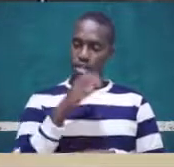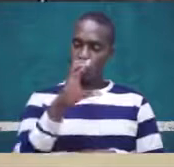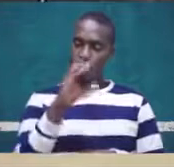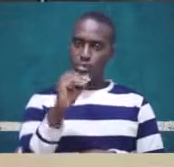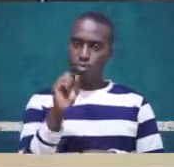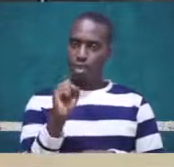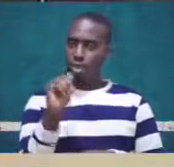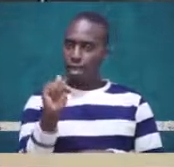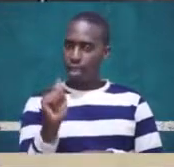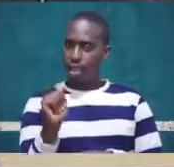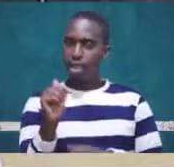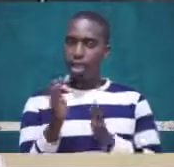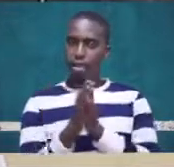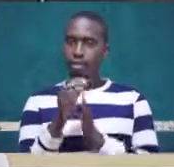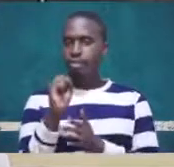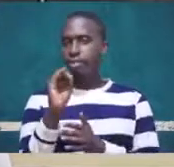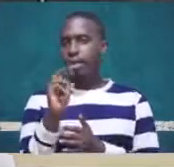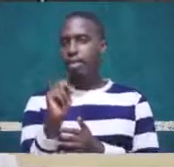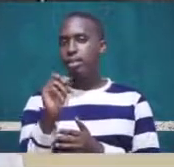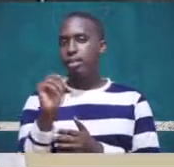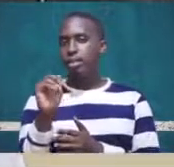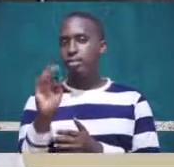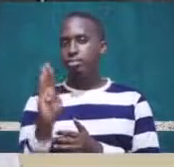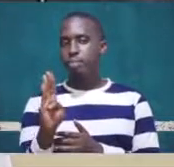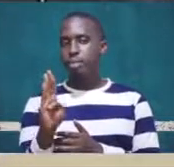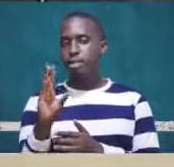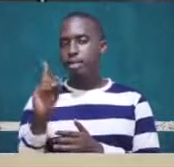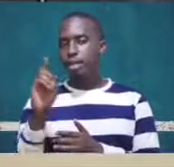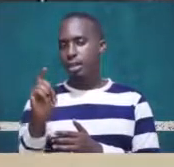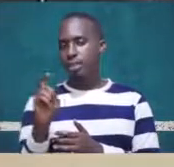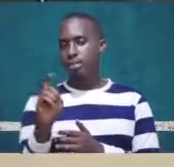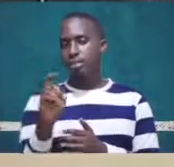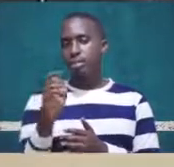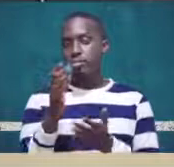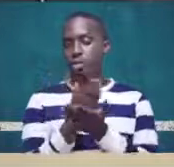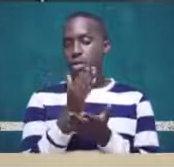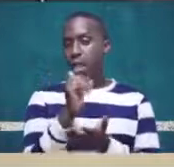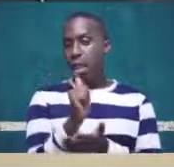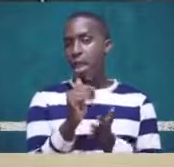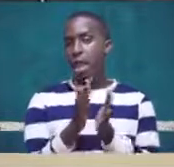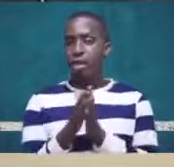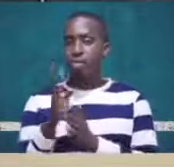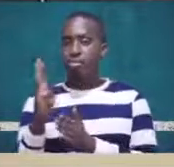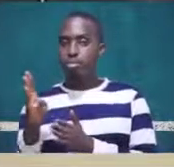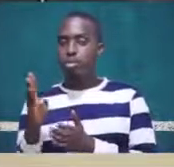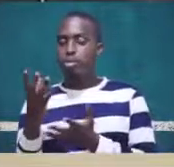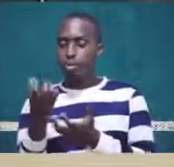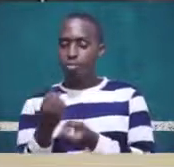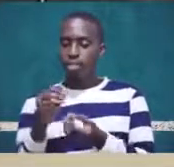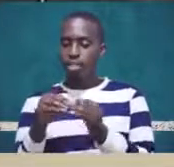cosine A and the sine B dx. Of course, A, B are a function